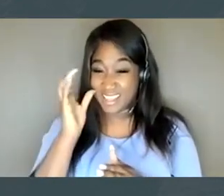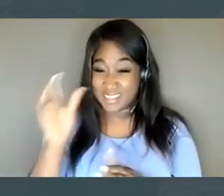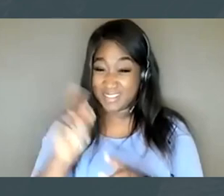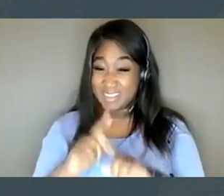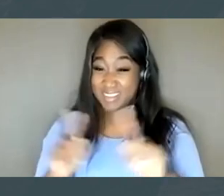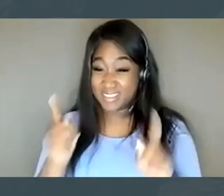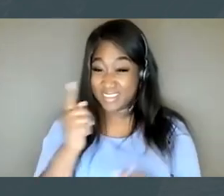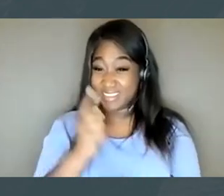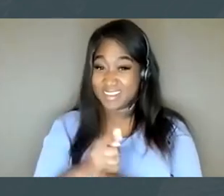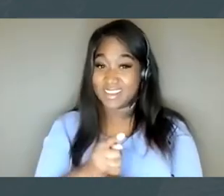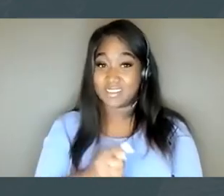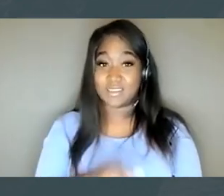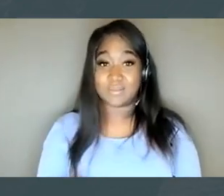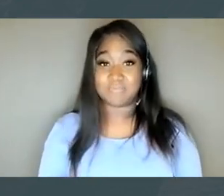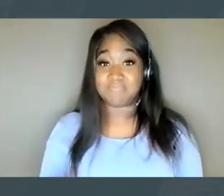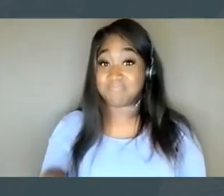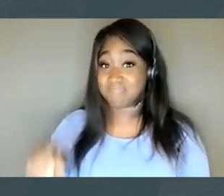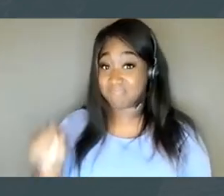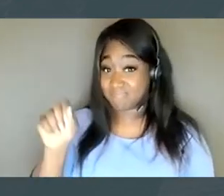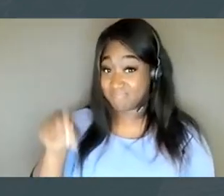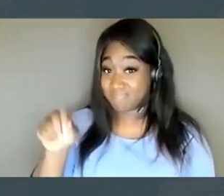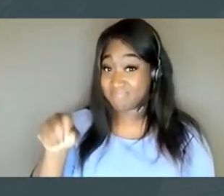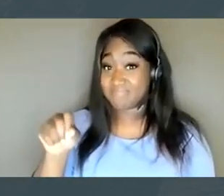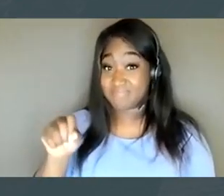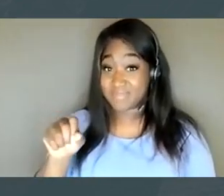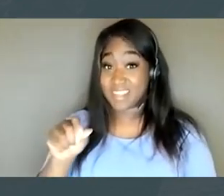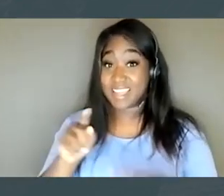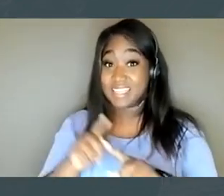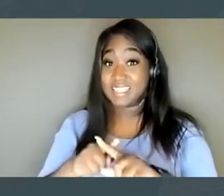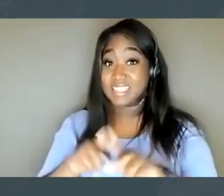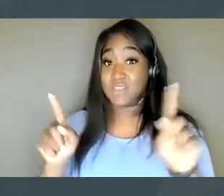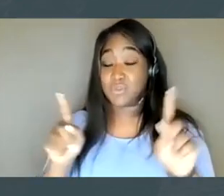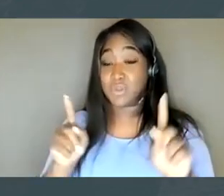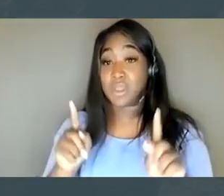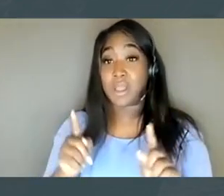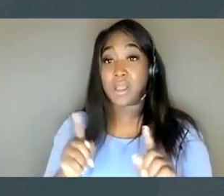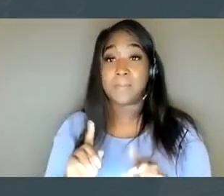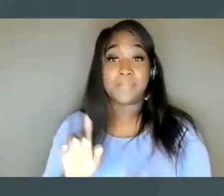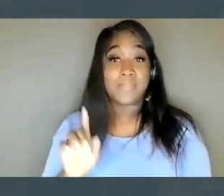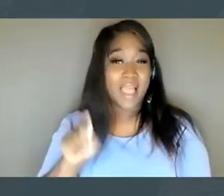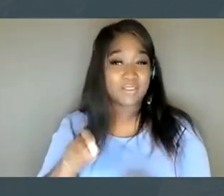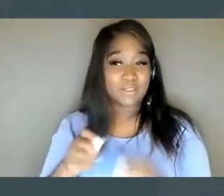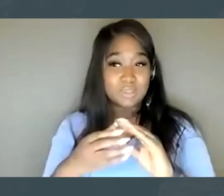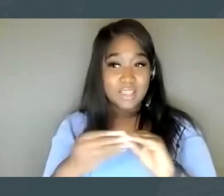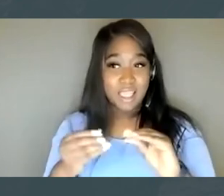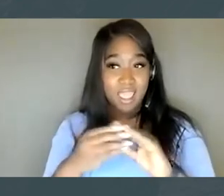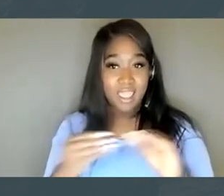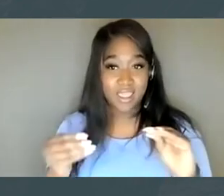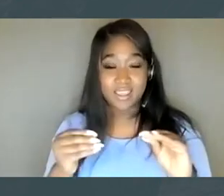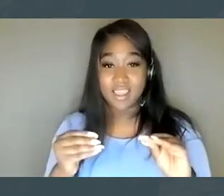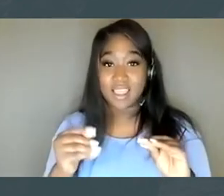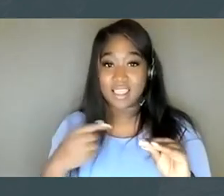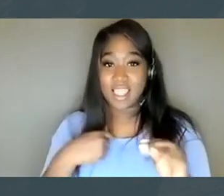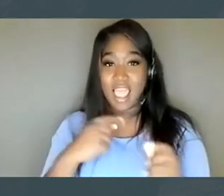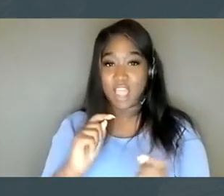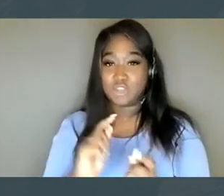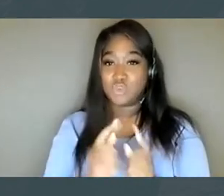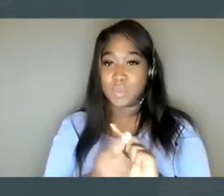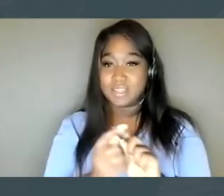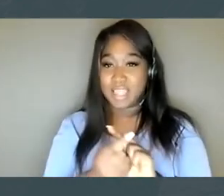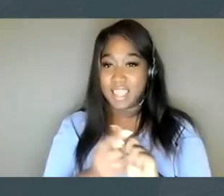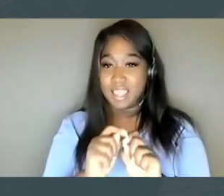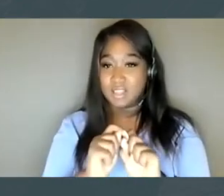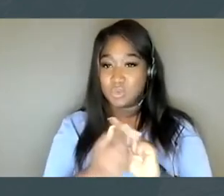It is different. It is different, but I have to say that I translated the title in English.